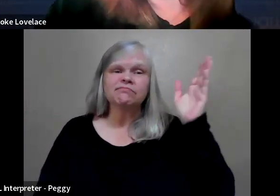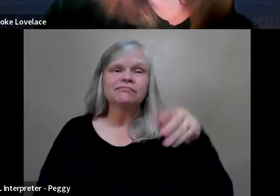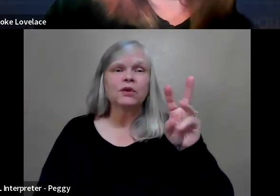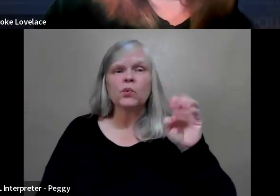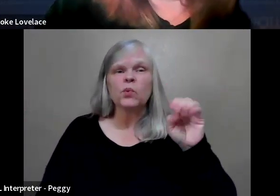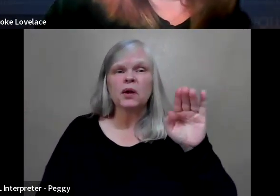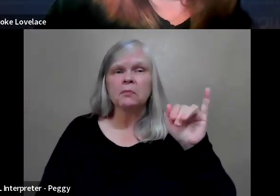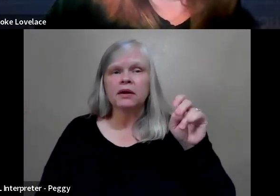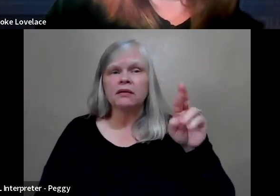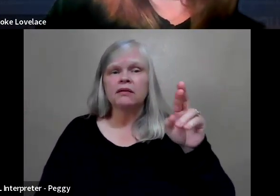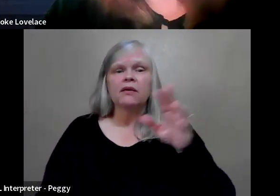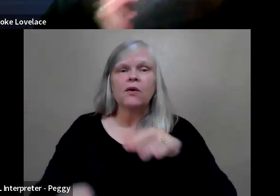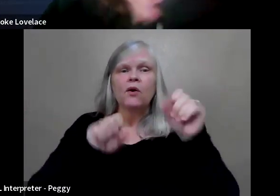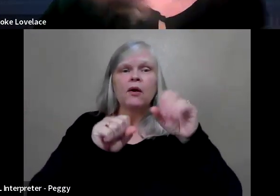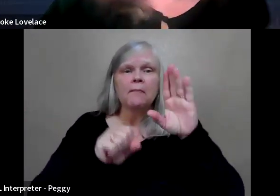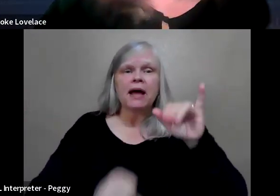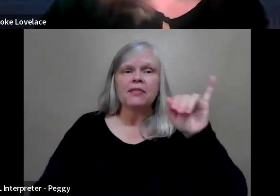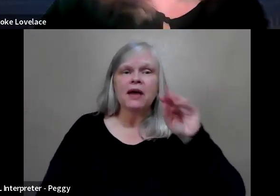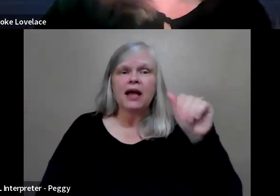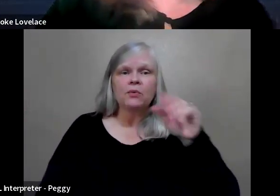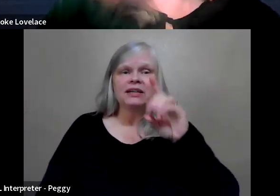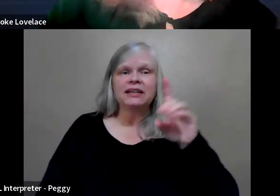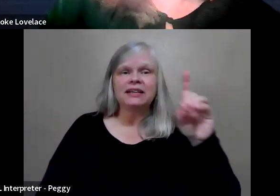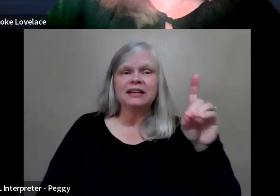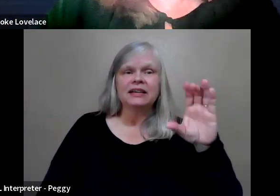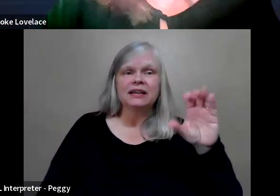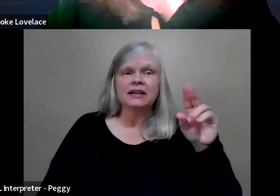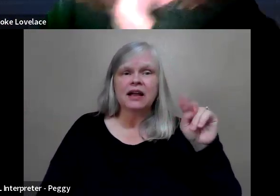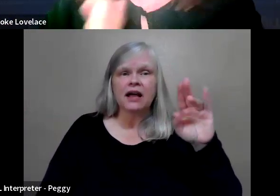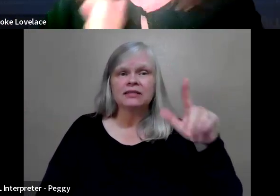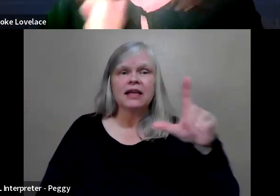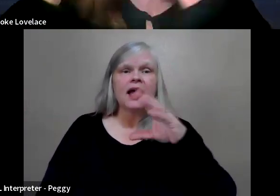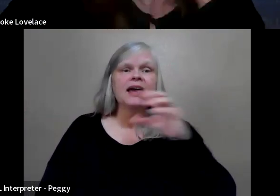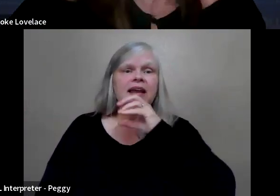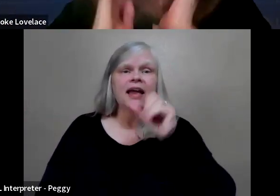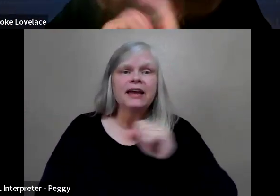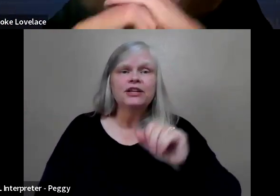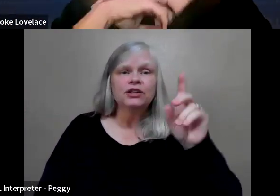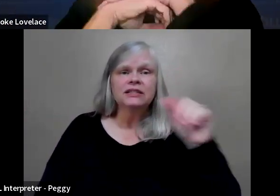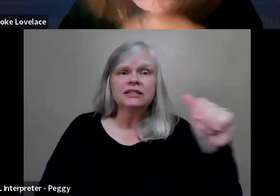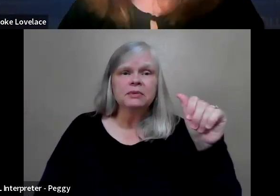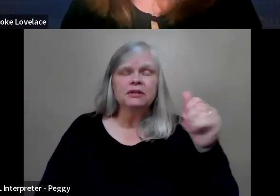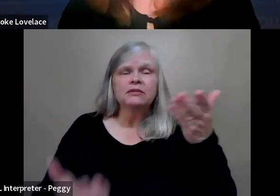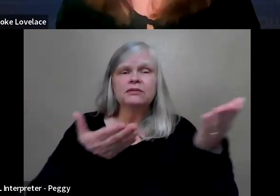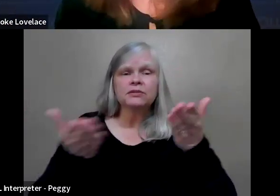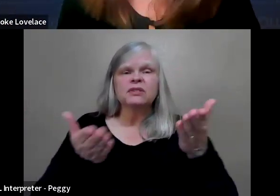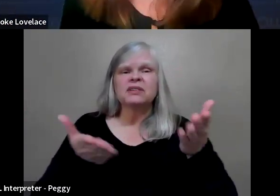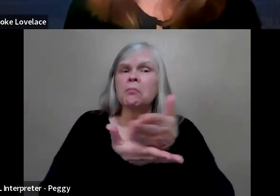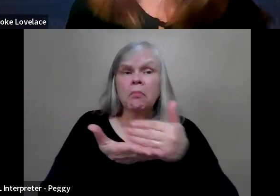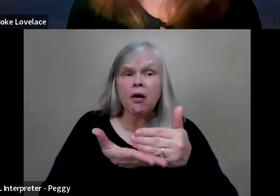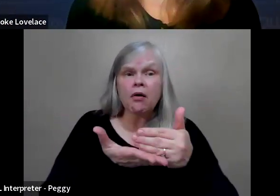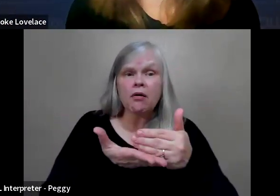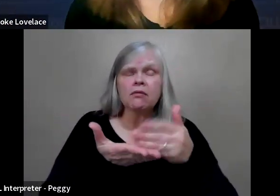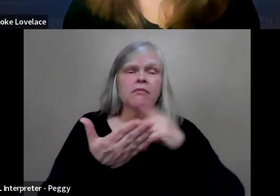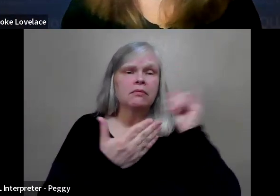I guess, hosted by the Iowa DD Council and Aging and Disability Services as a part of a